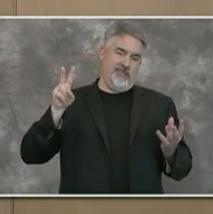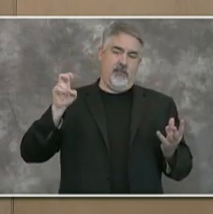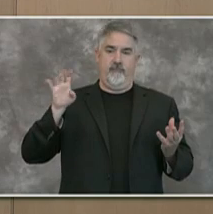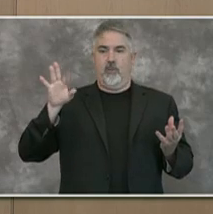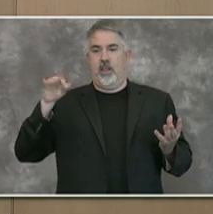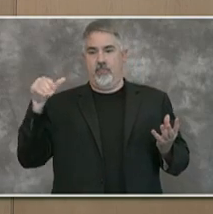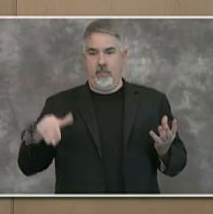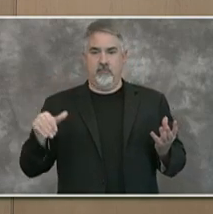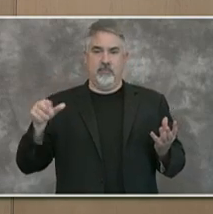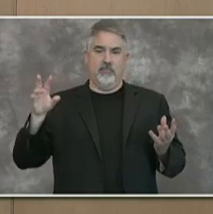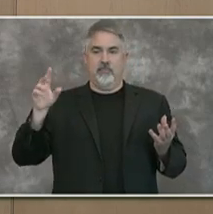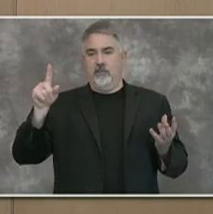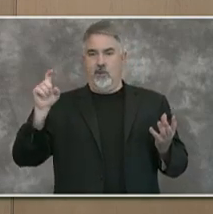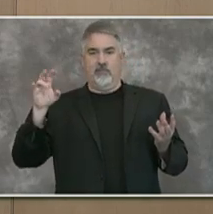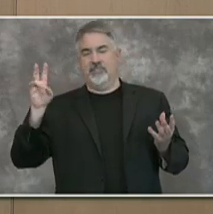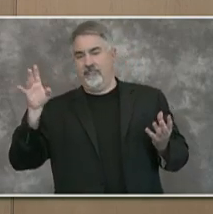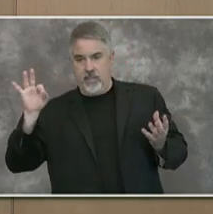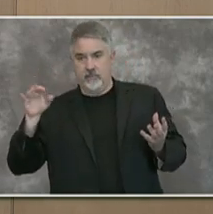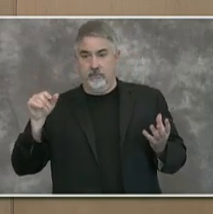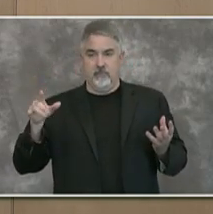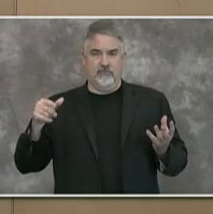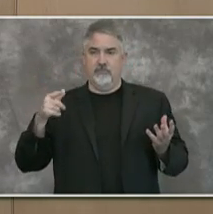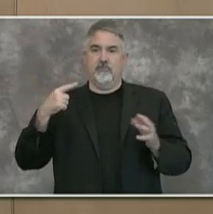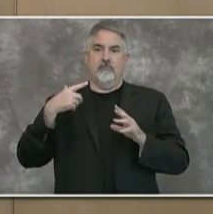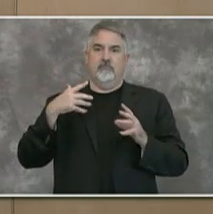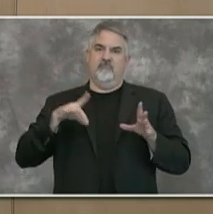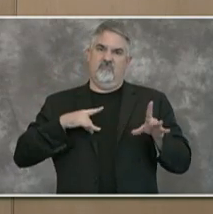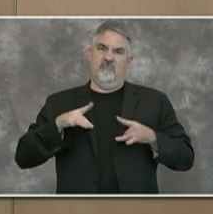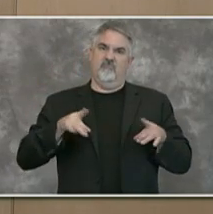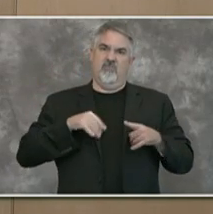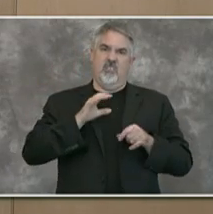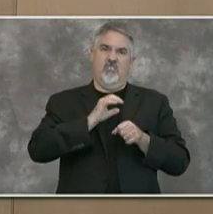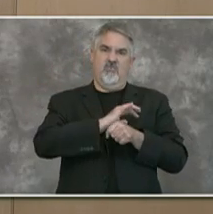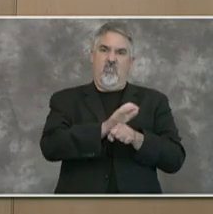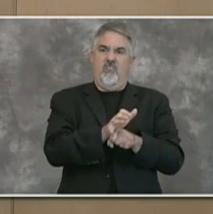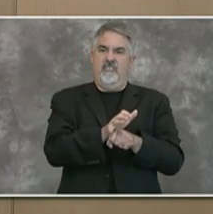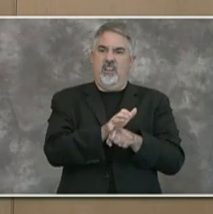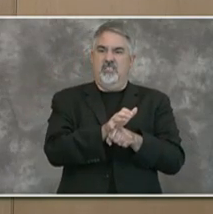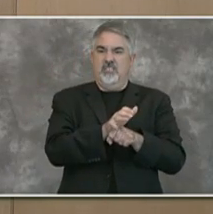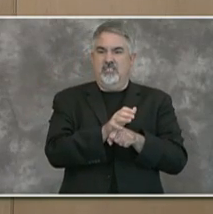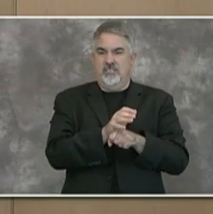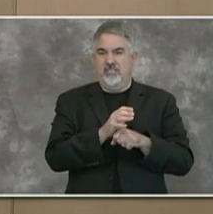1,249,107 positive cases, which included approximately